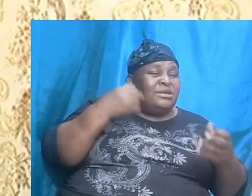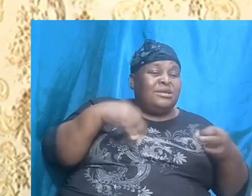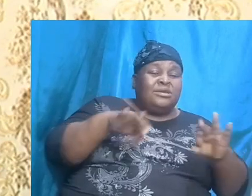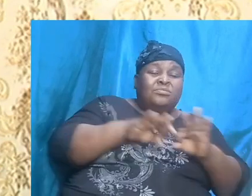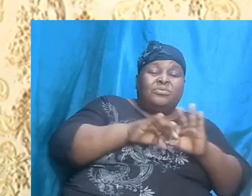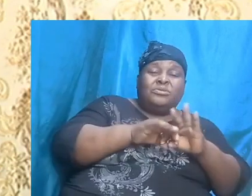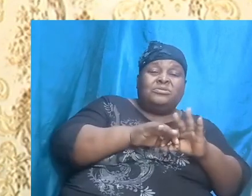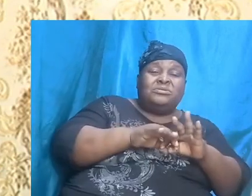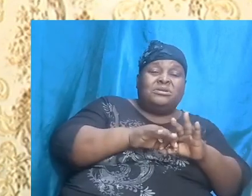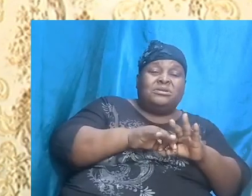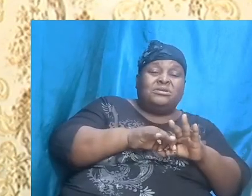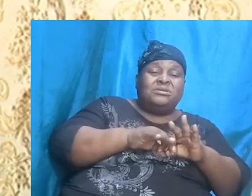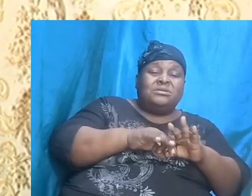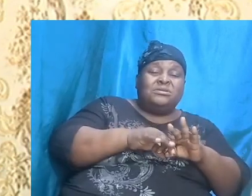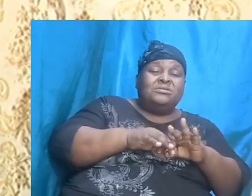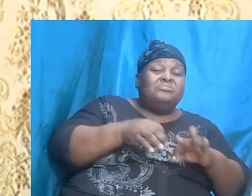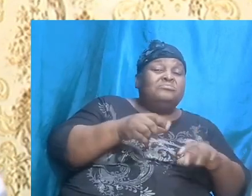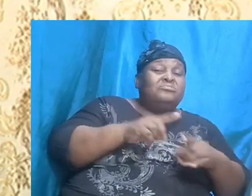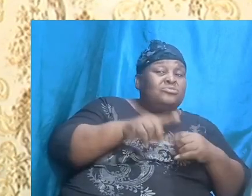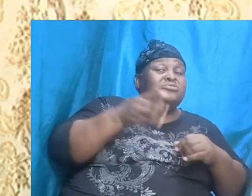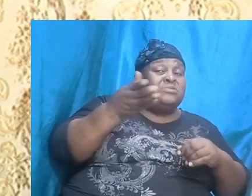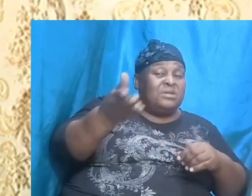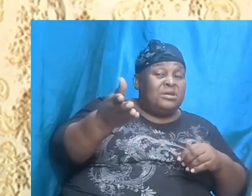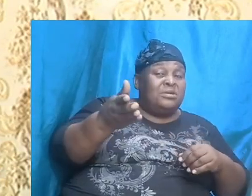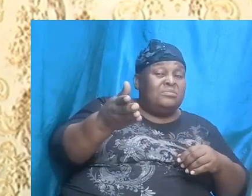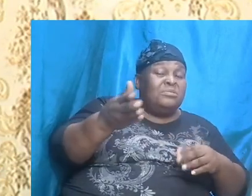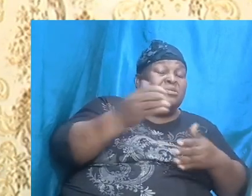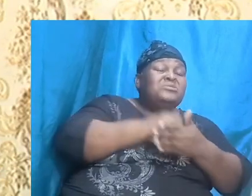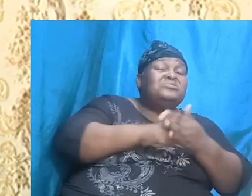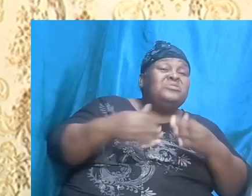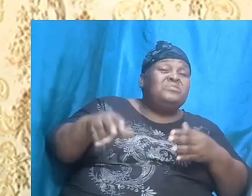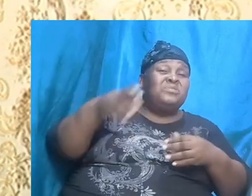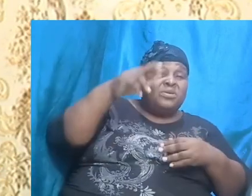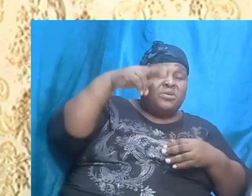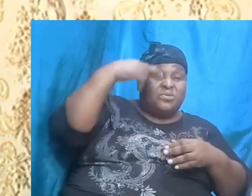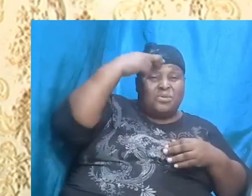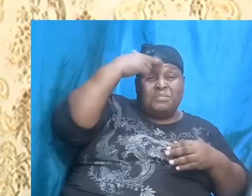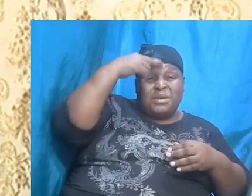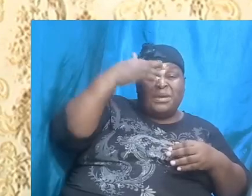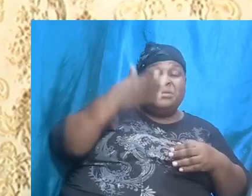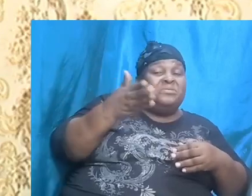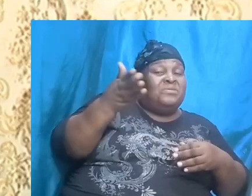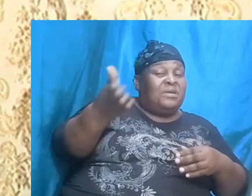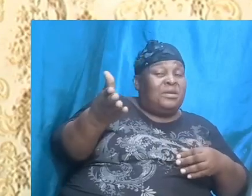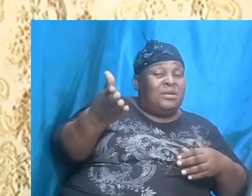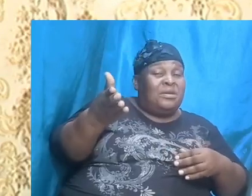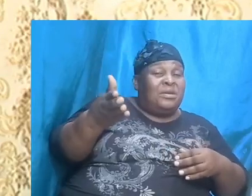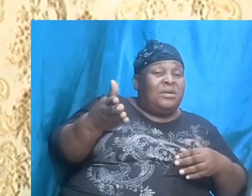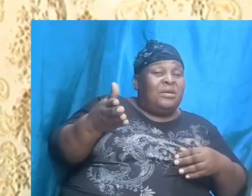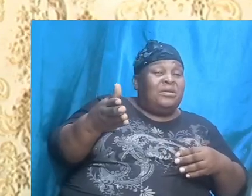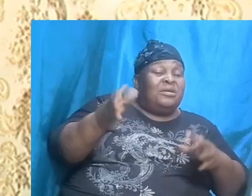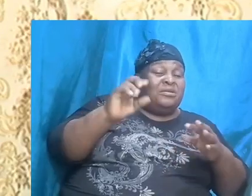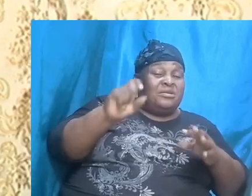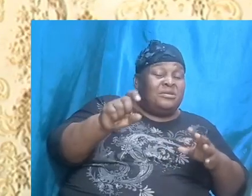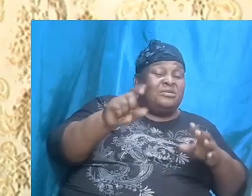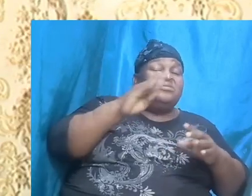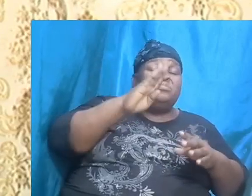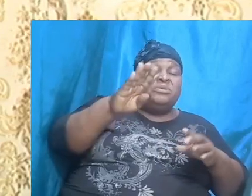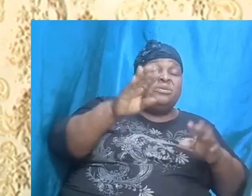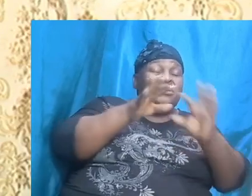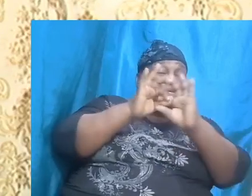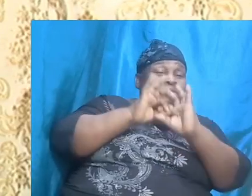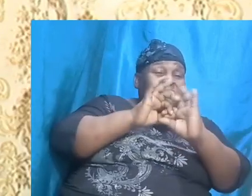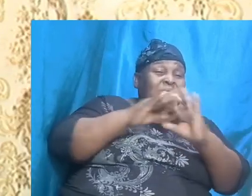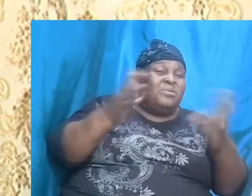them, and I believe that it was something that was reminding them that, look, you need to be united, amen, in terms of what you do, praise God.